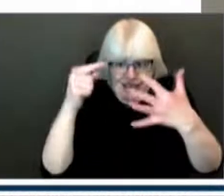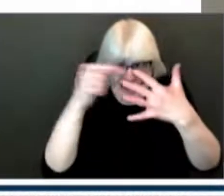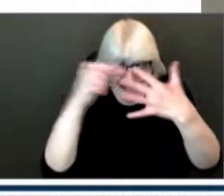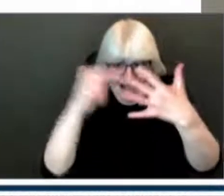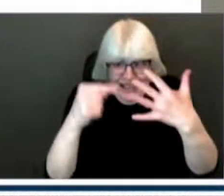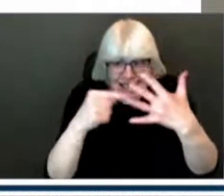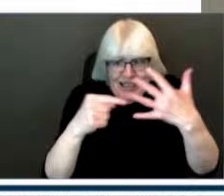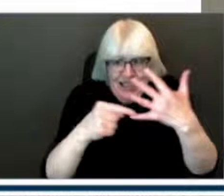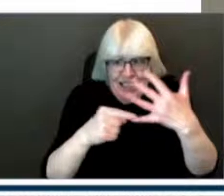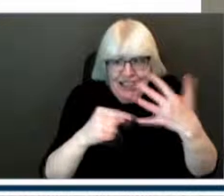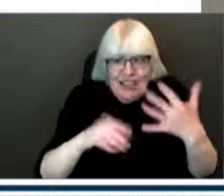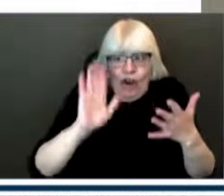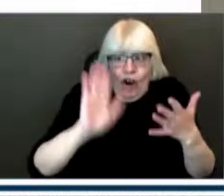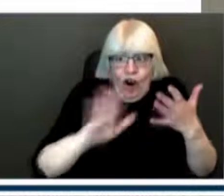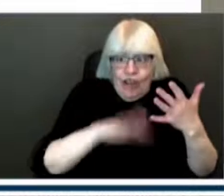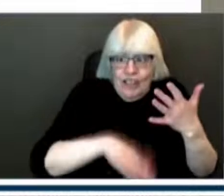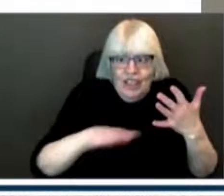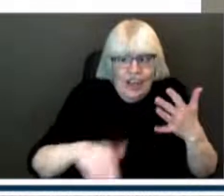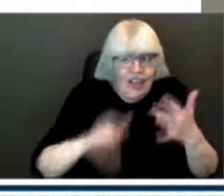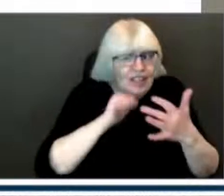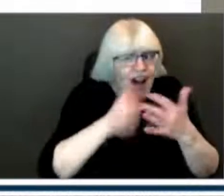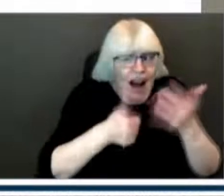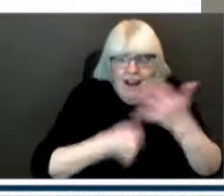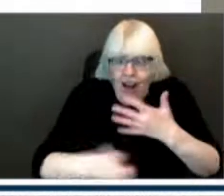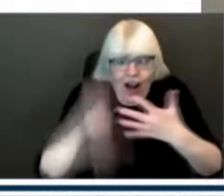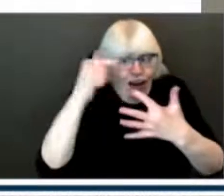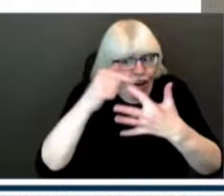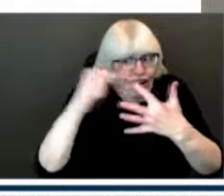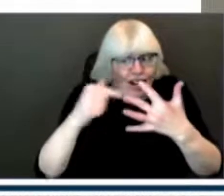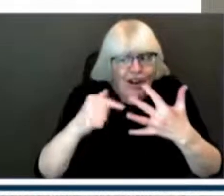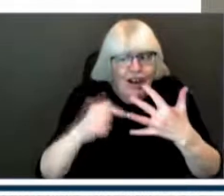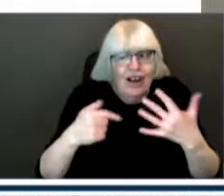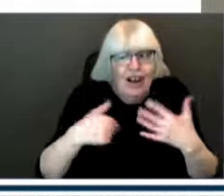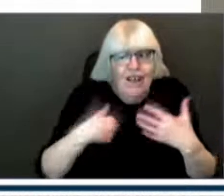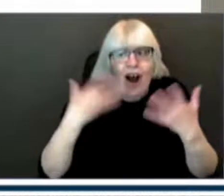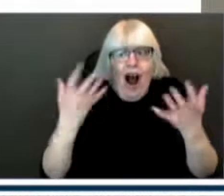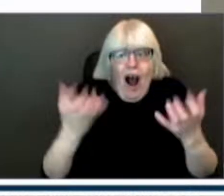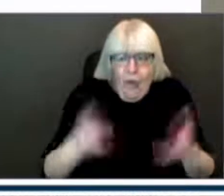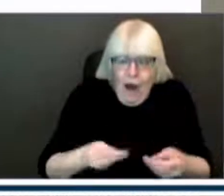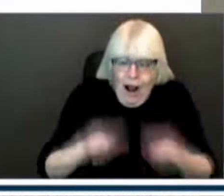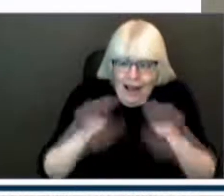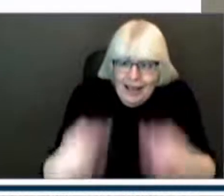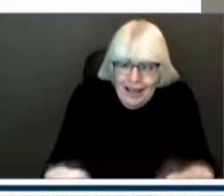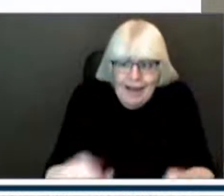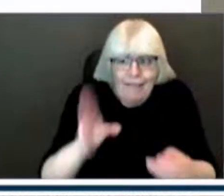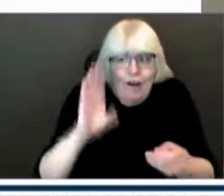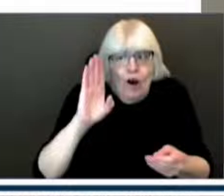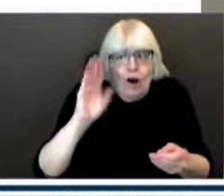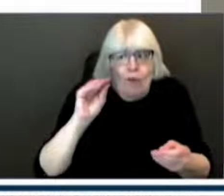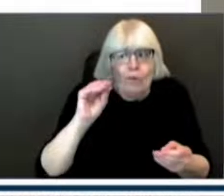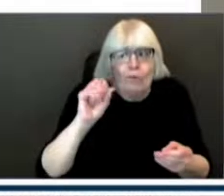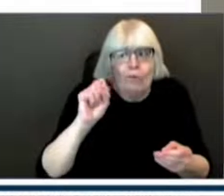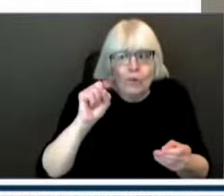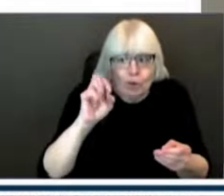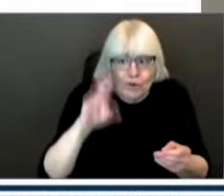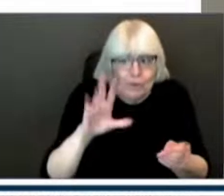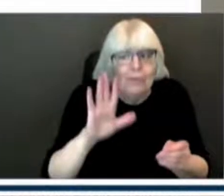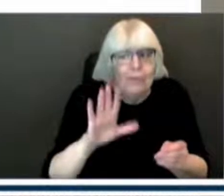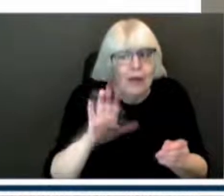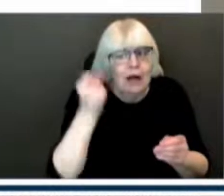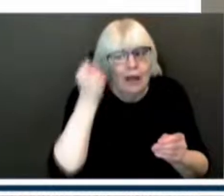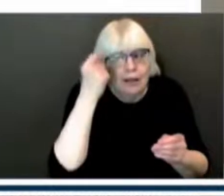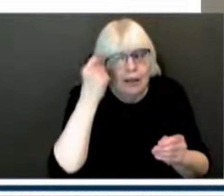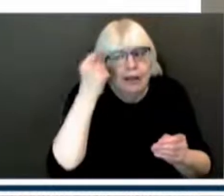booster dose, you can do so, but please review the information that will be available on our online booking site and make